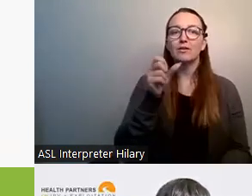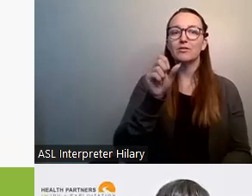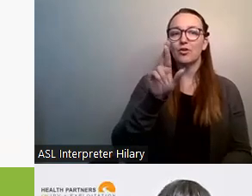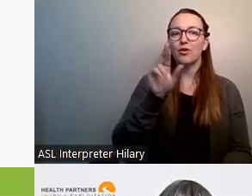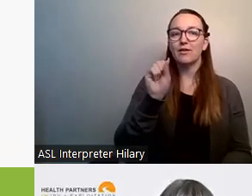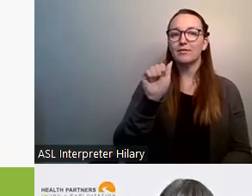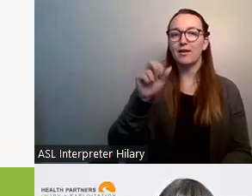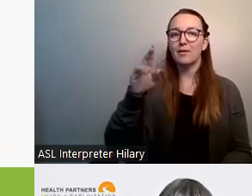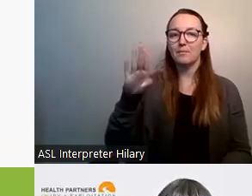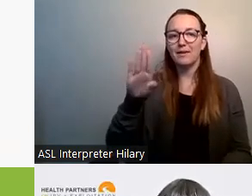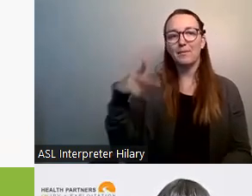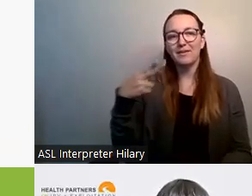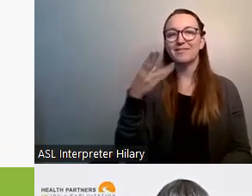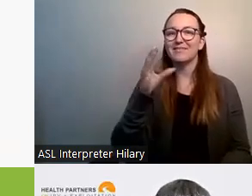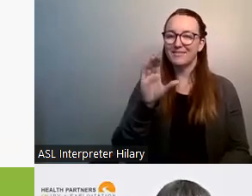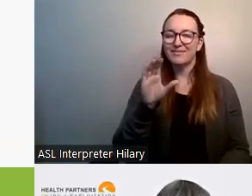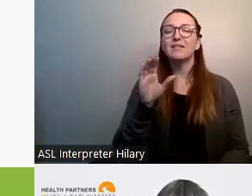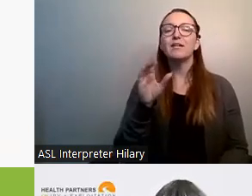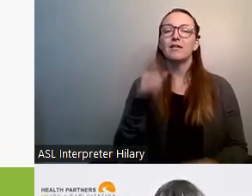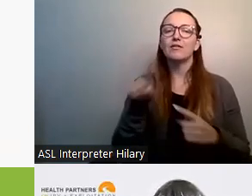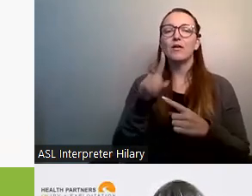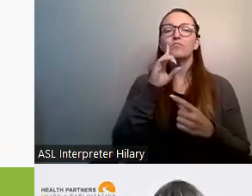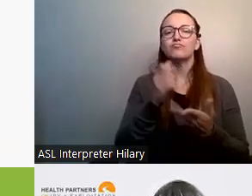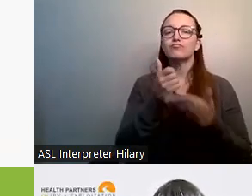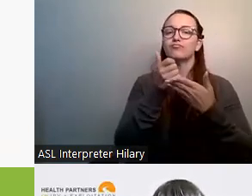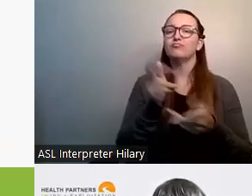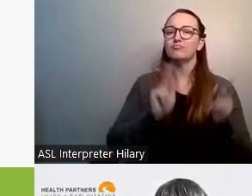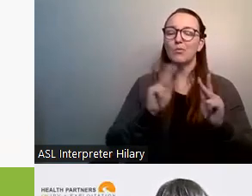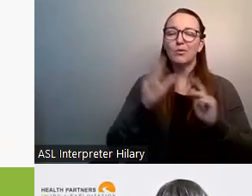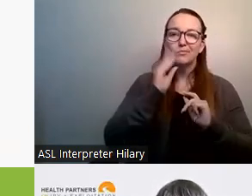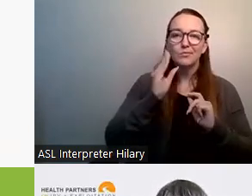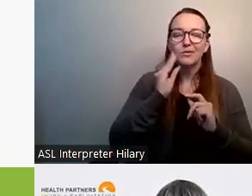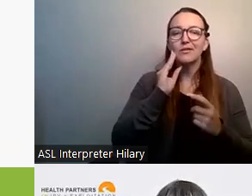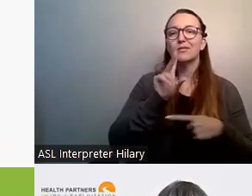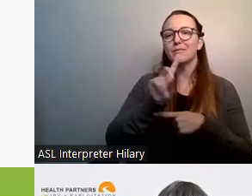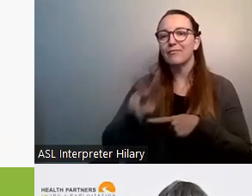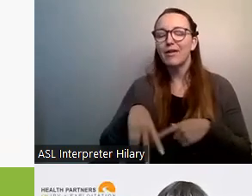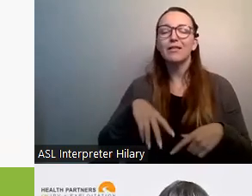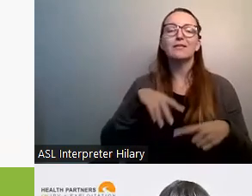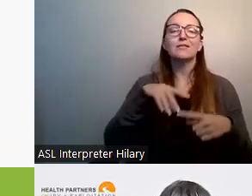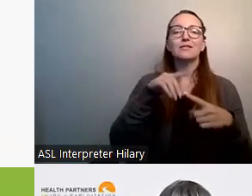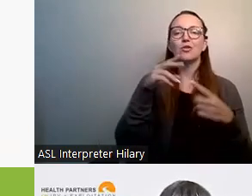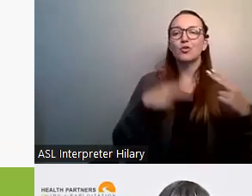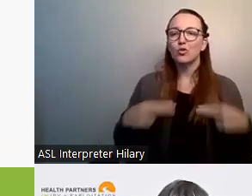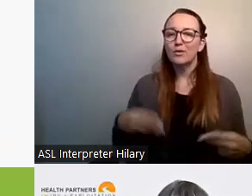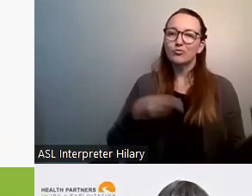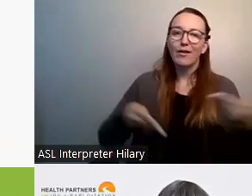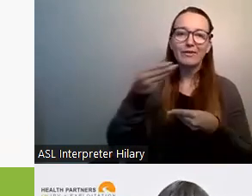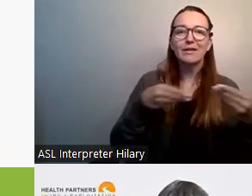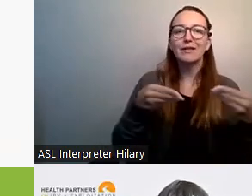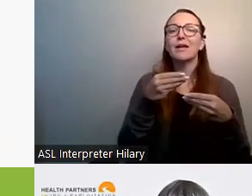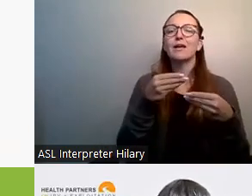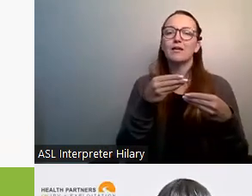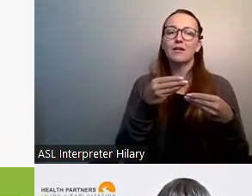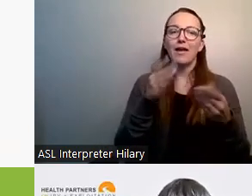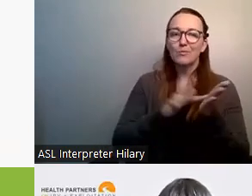to support those at risk of experiencing or surviving intimate partner violence, human trafficking, exploitation, and to bolster prevention